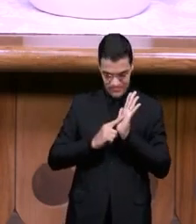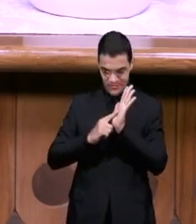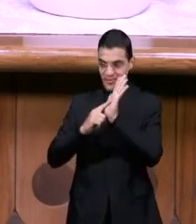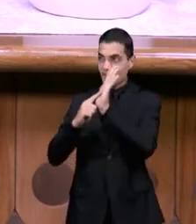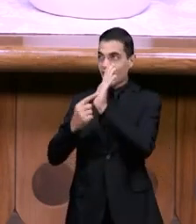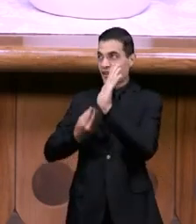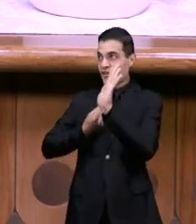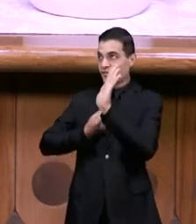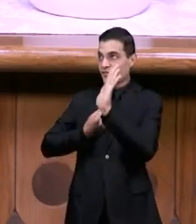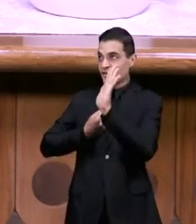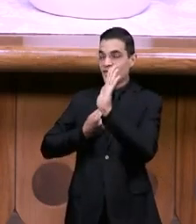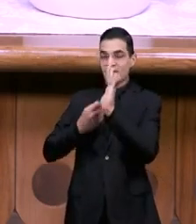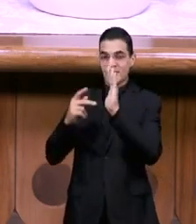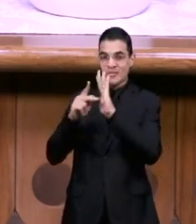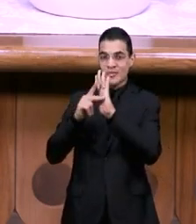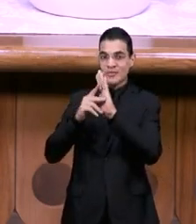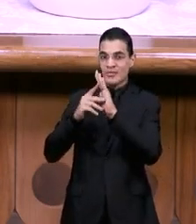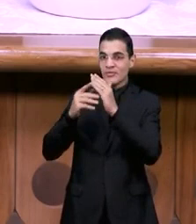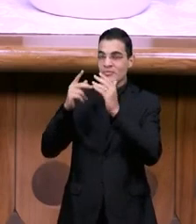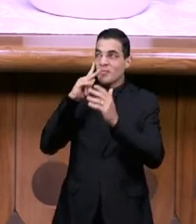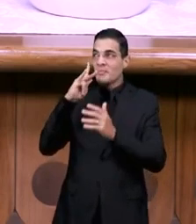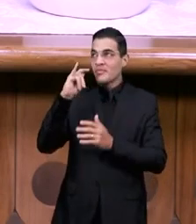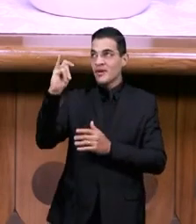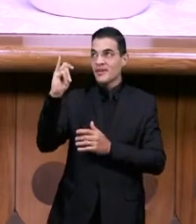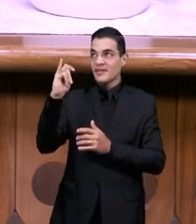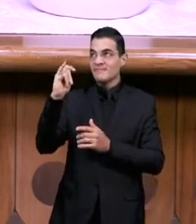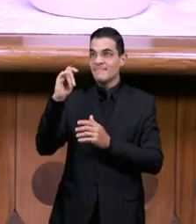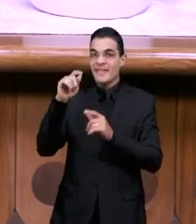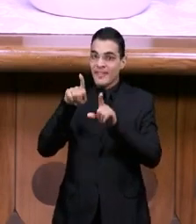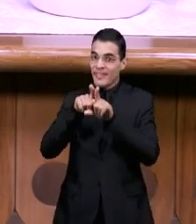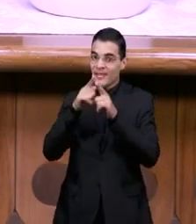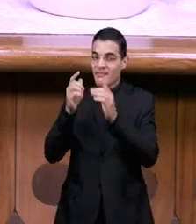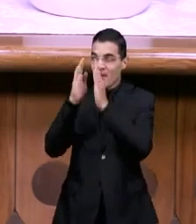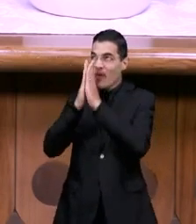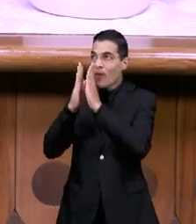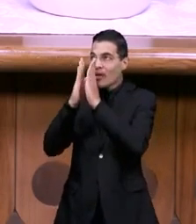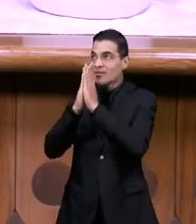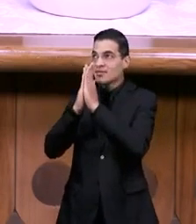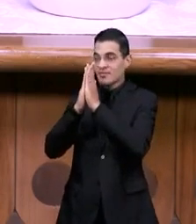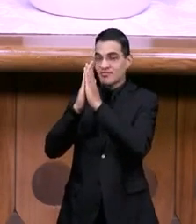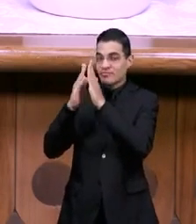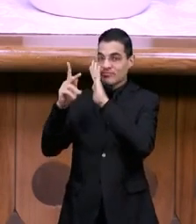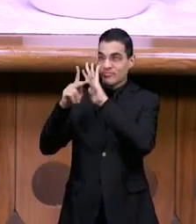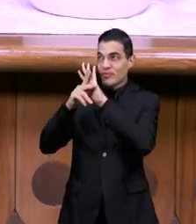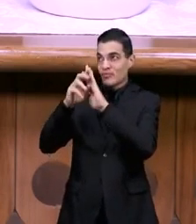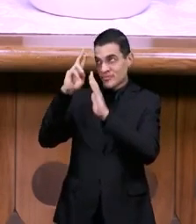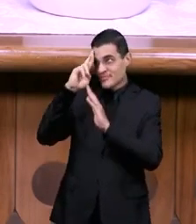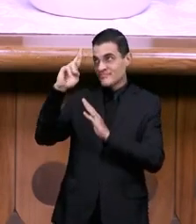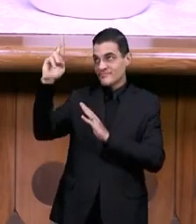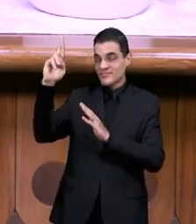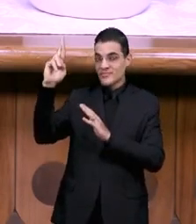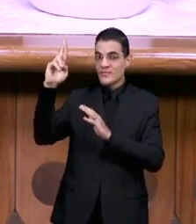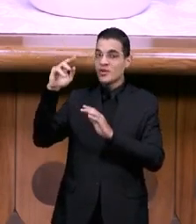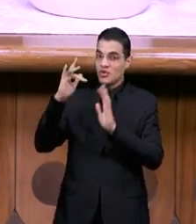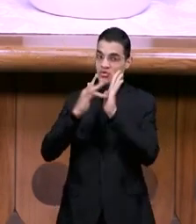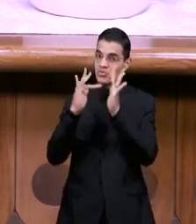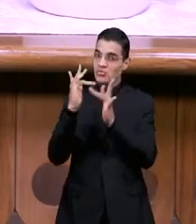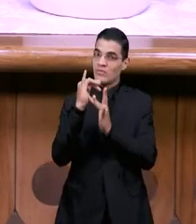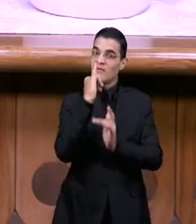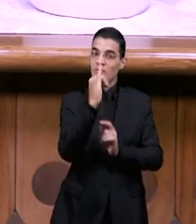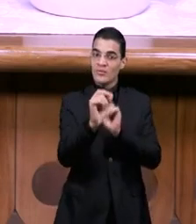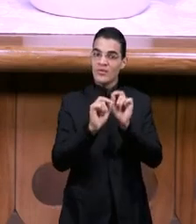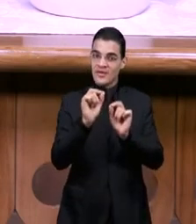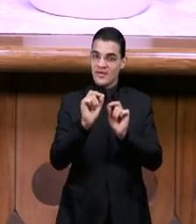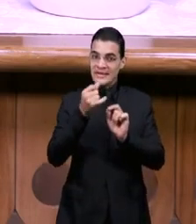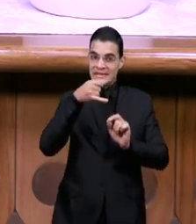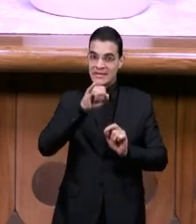approaching the Father, and his prayer would be heard. Because the Lord Jesus is the one that said, all that you ask